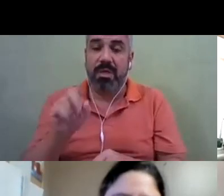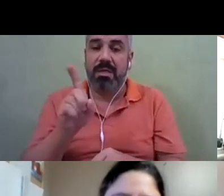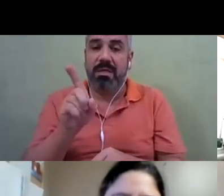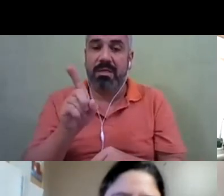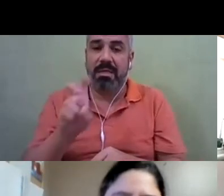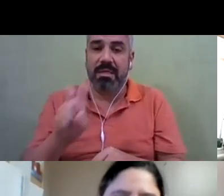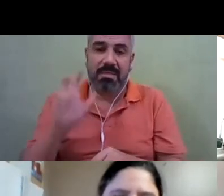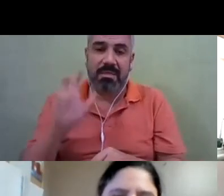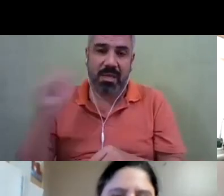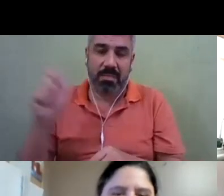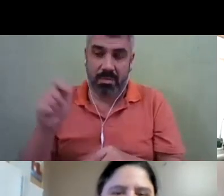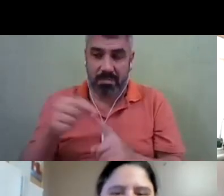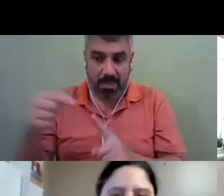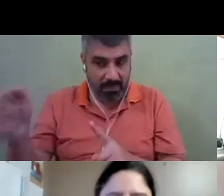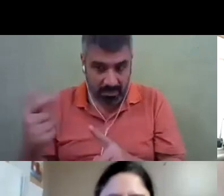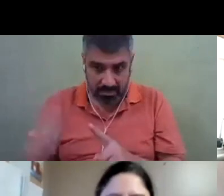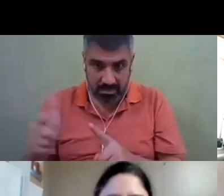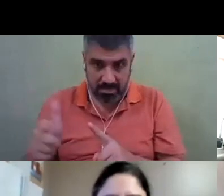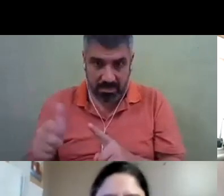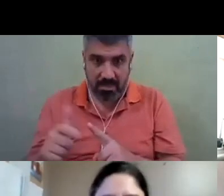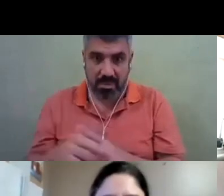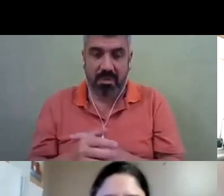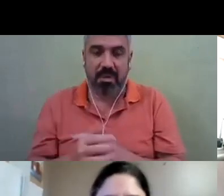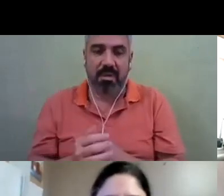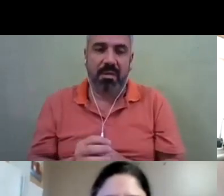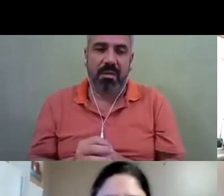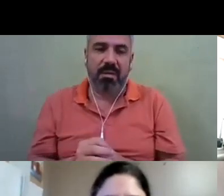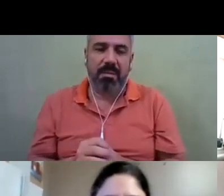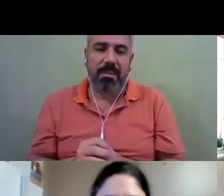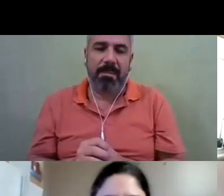tem encontro na próxima semana. Our next meeting is going to be on April